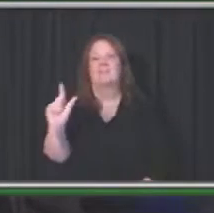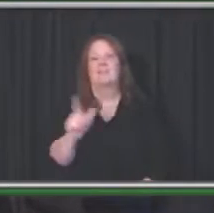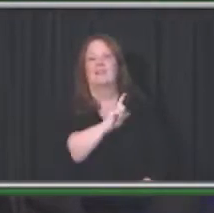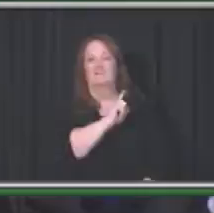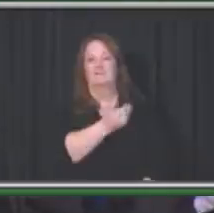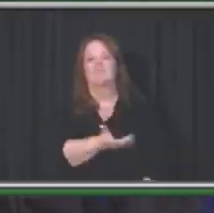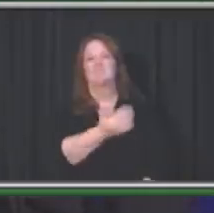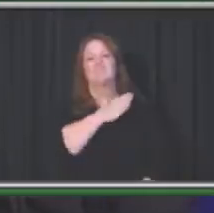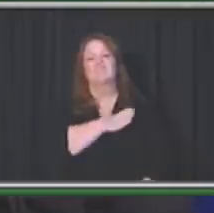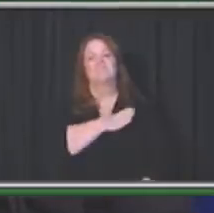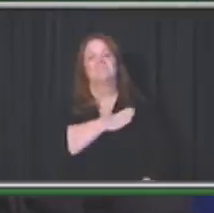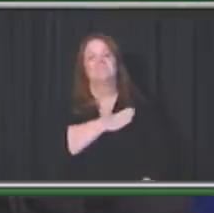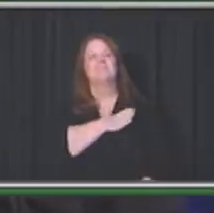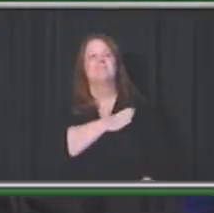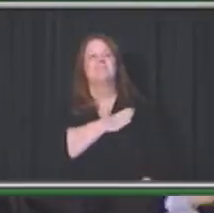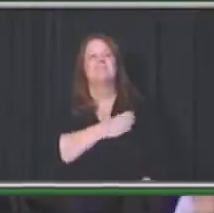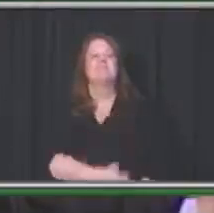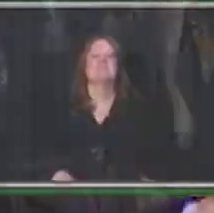the left.